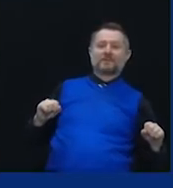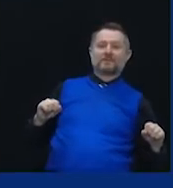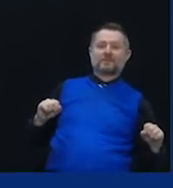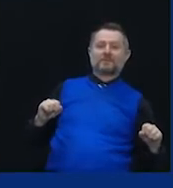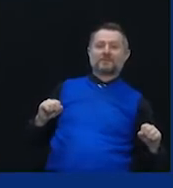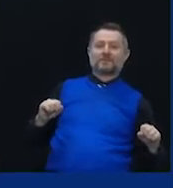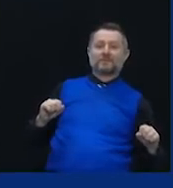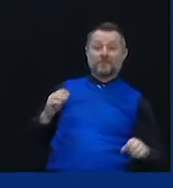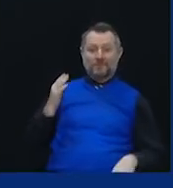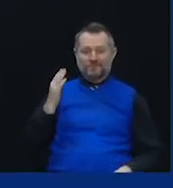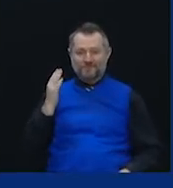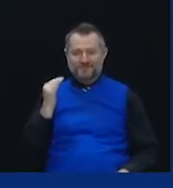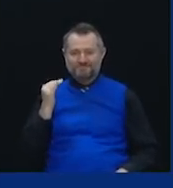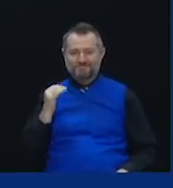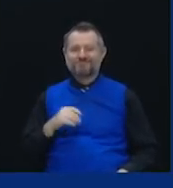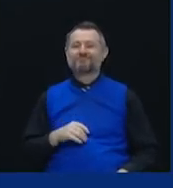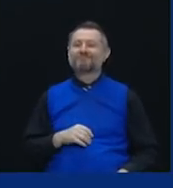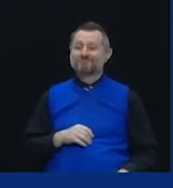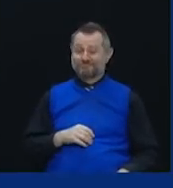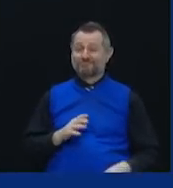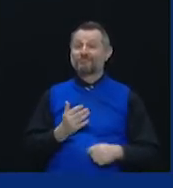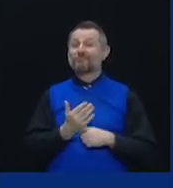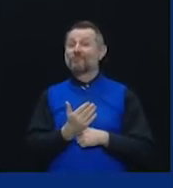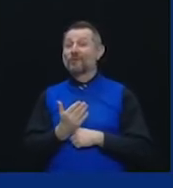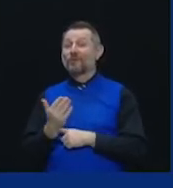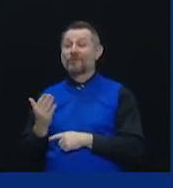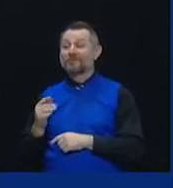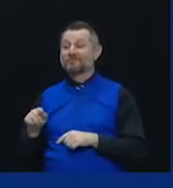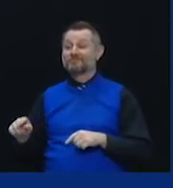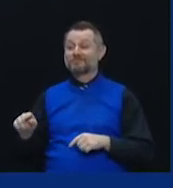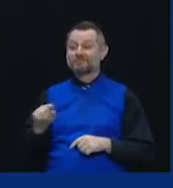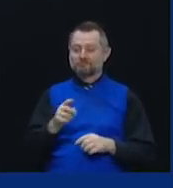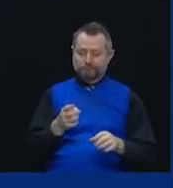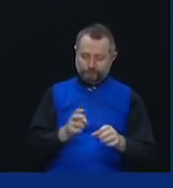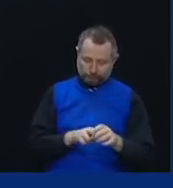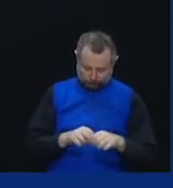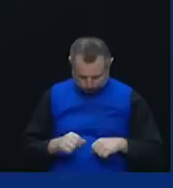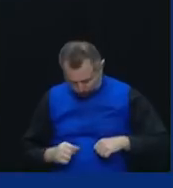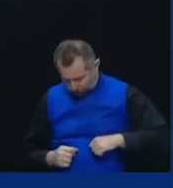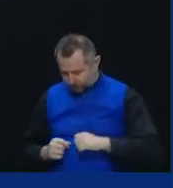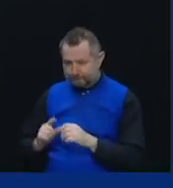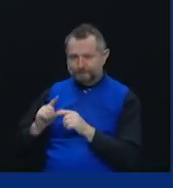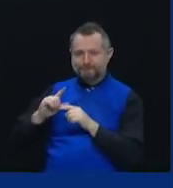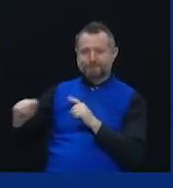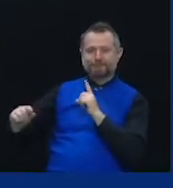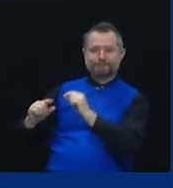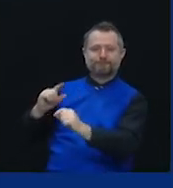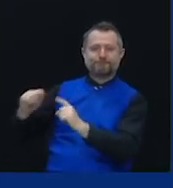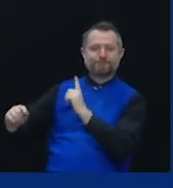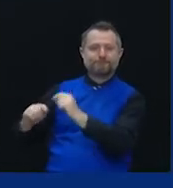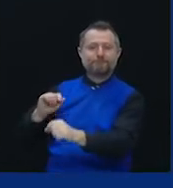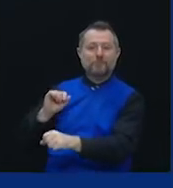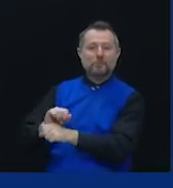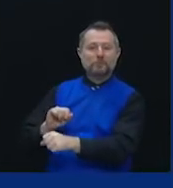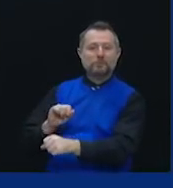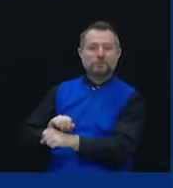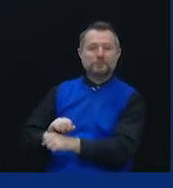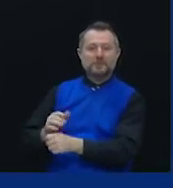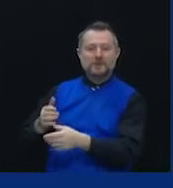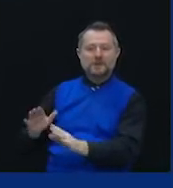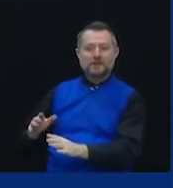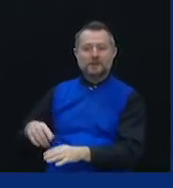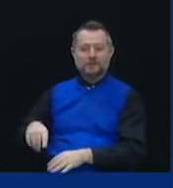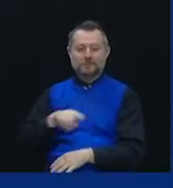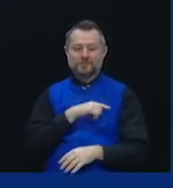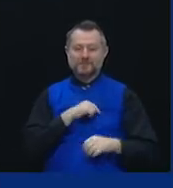every morning people were getting up and leaving their home so you could stay home and